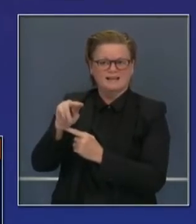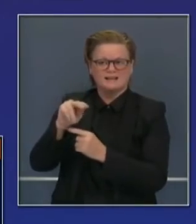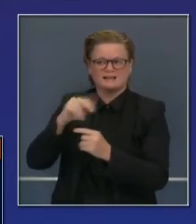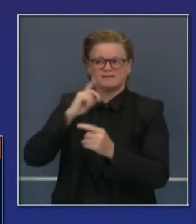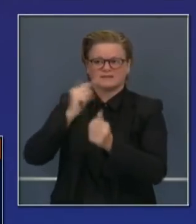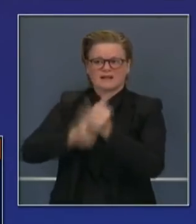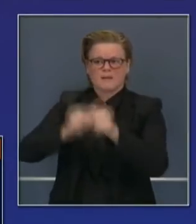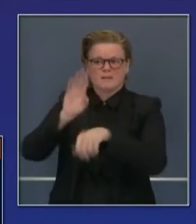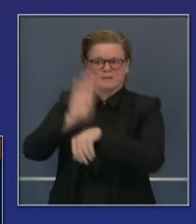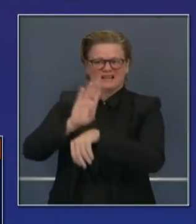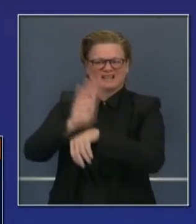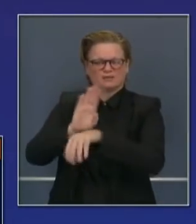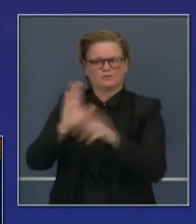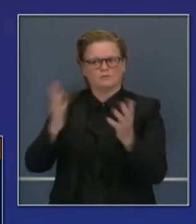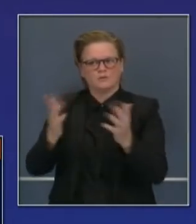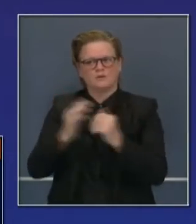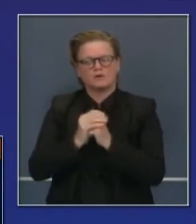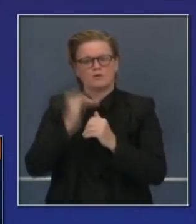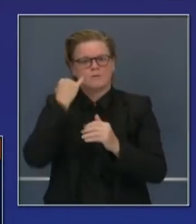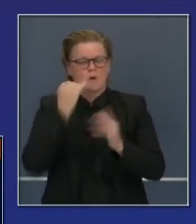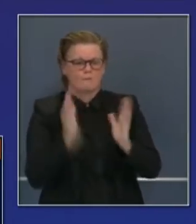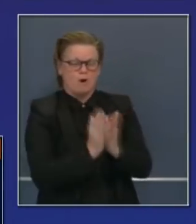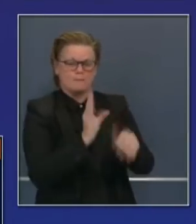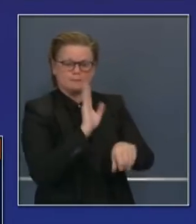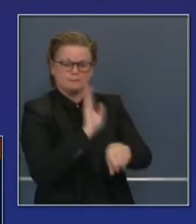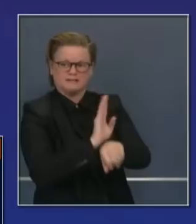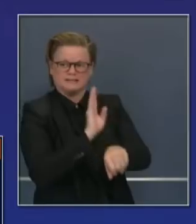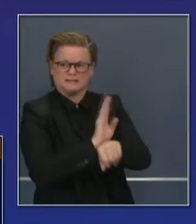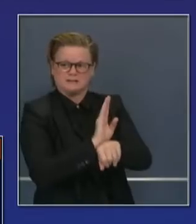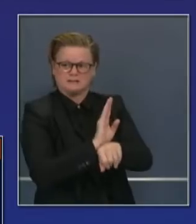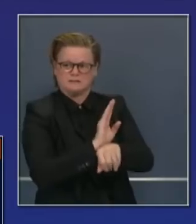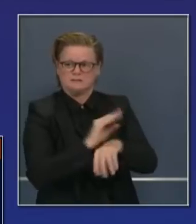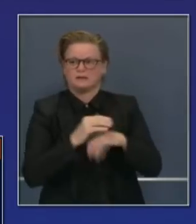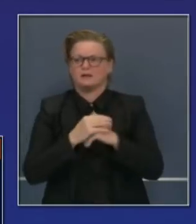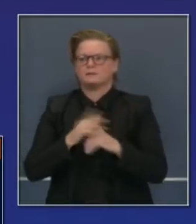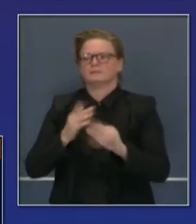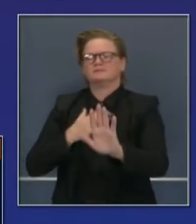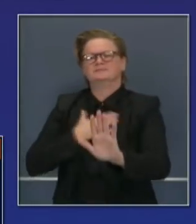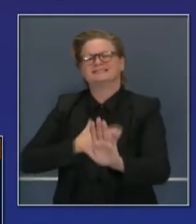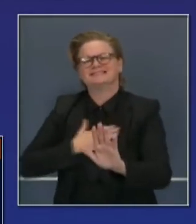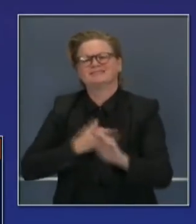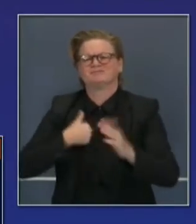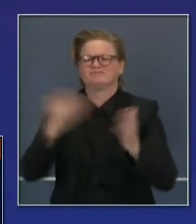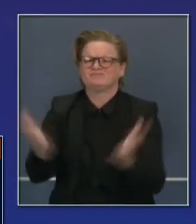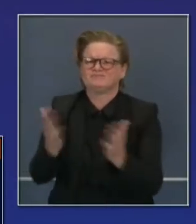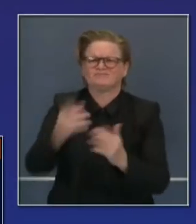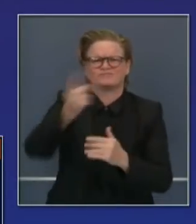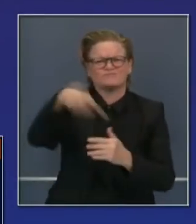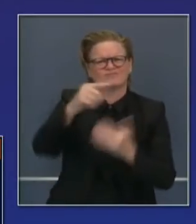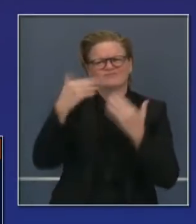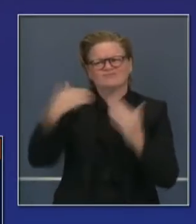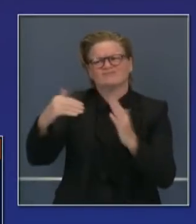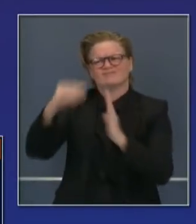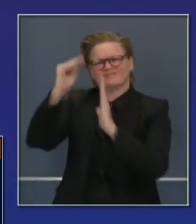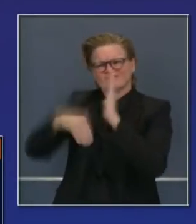small business, a medium-sized business, if you know a small businessman or woman, please encourage them to go to the